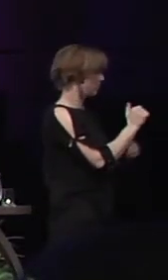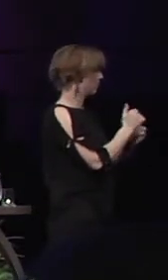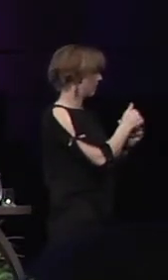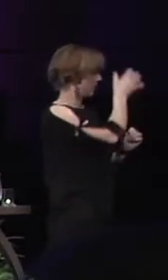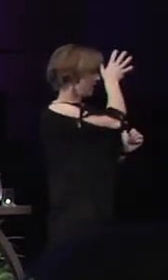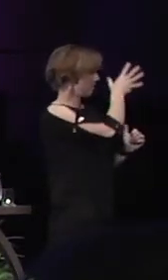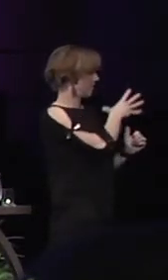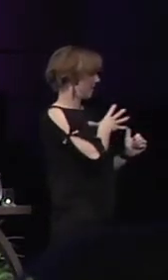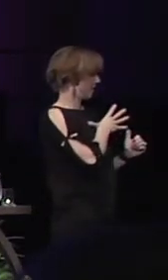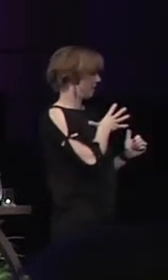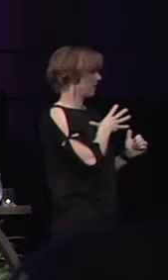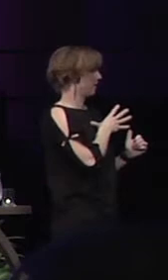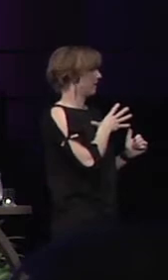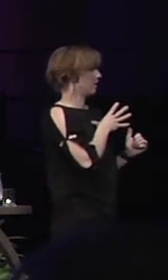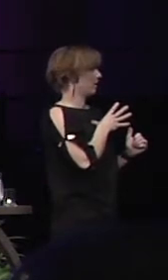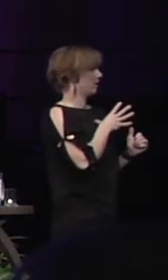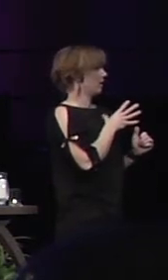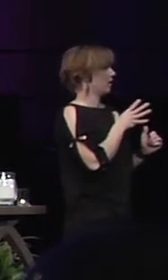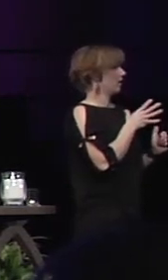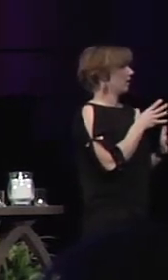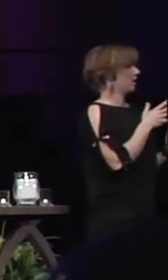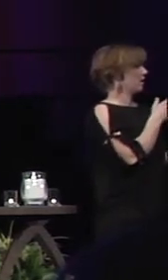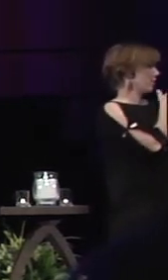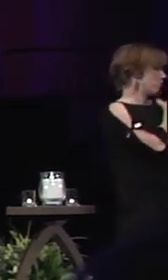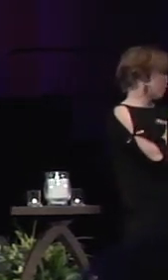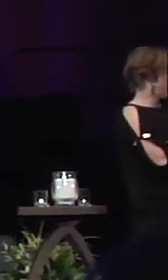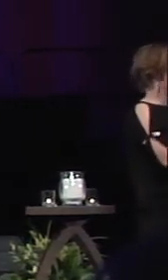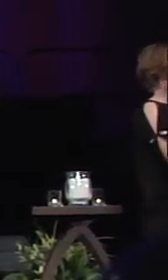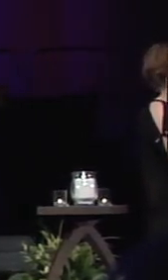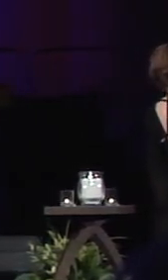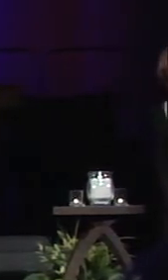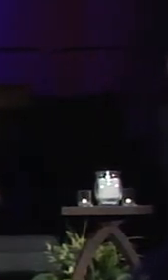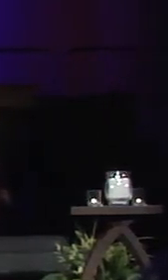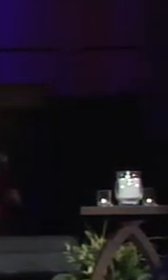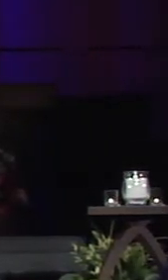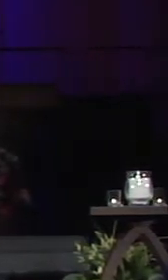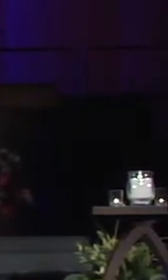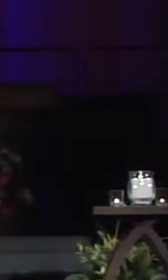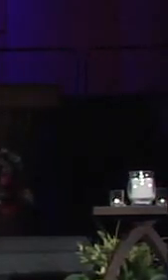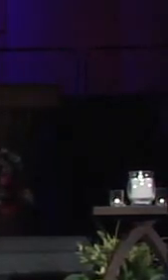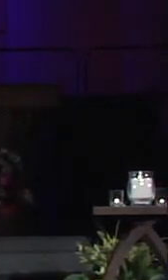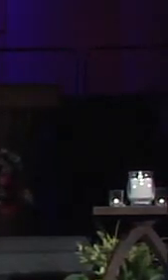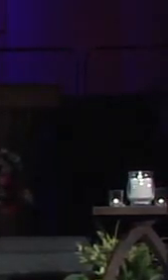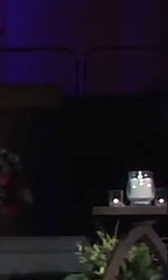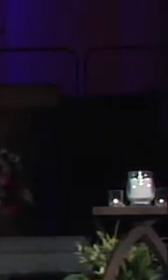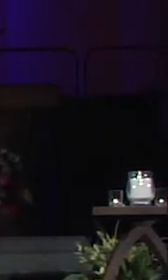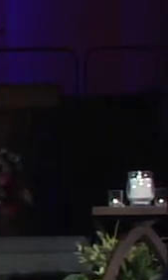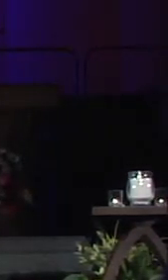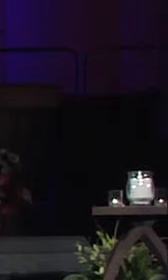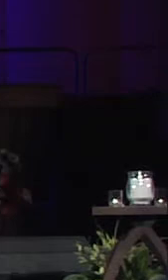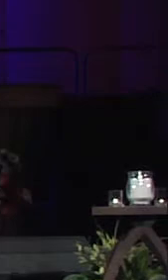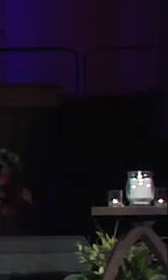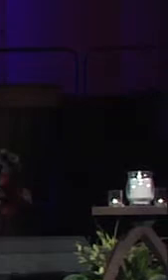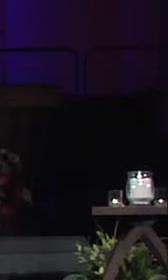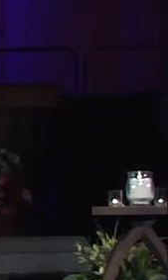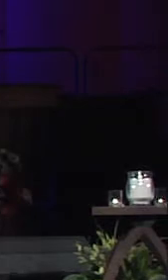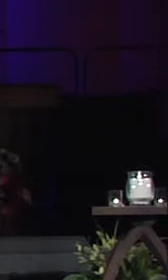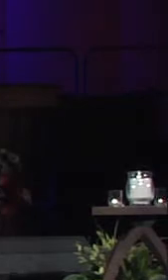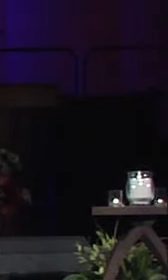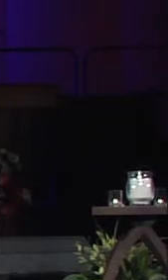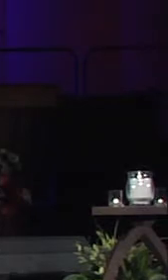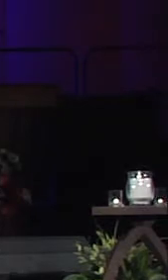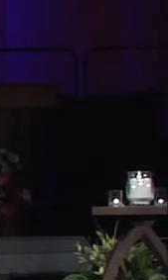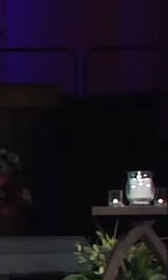in us, our honesty, our truth, our integrity, our loving and sincere